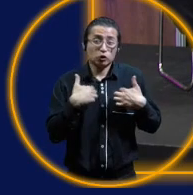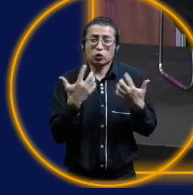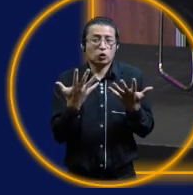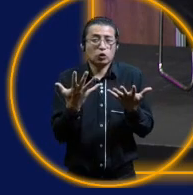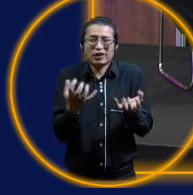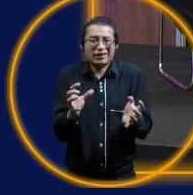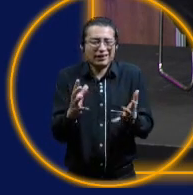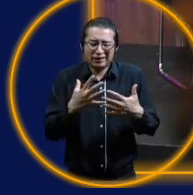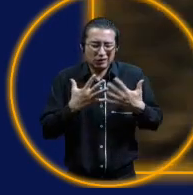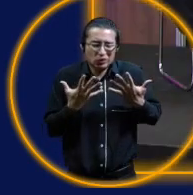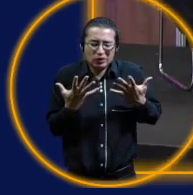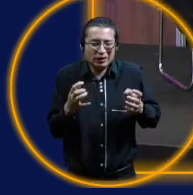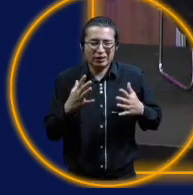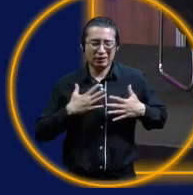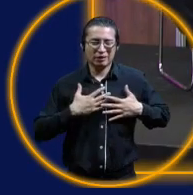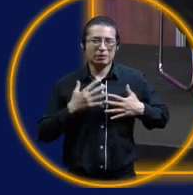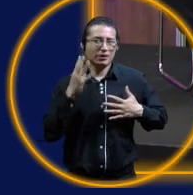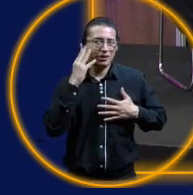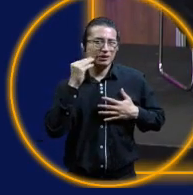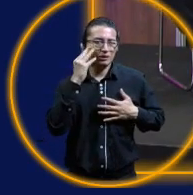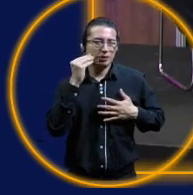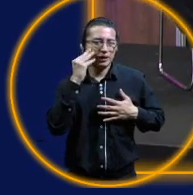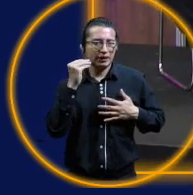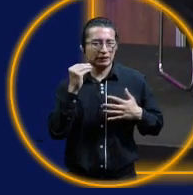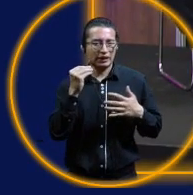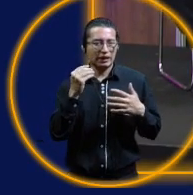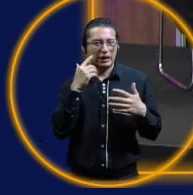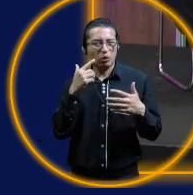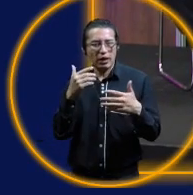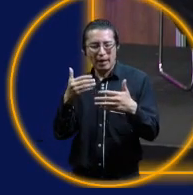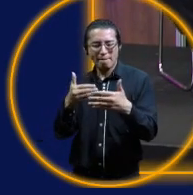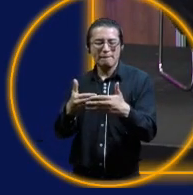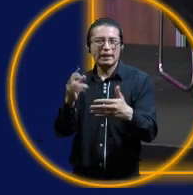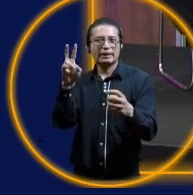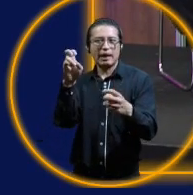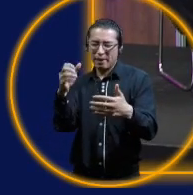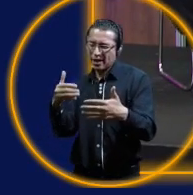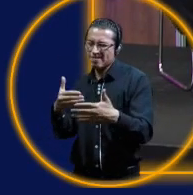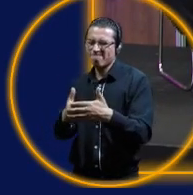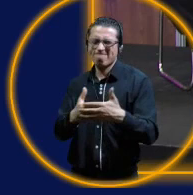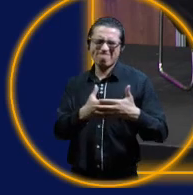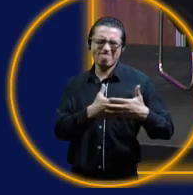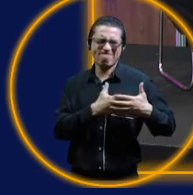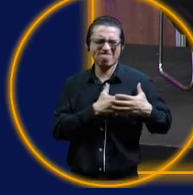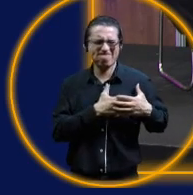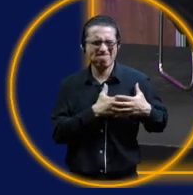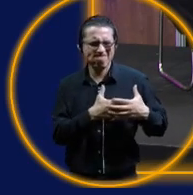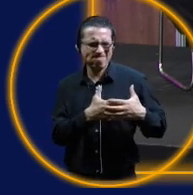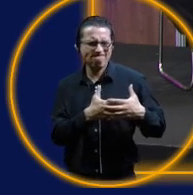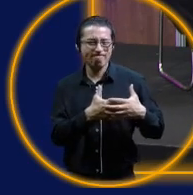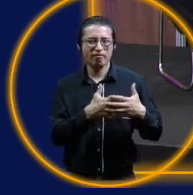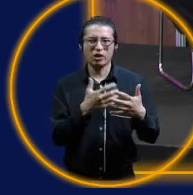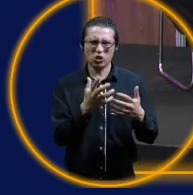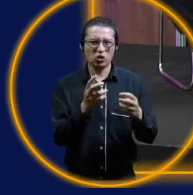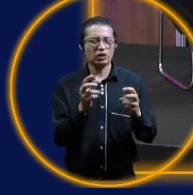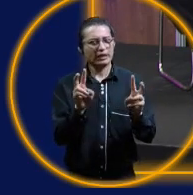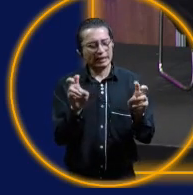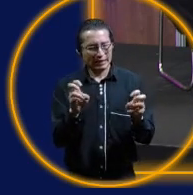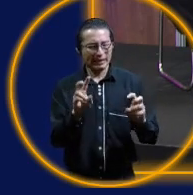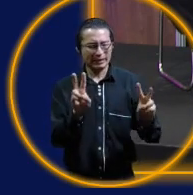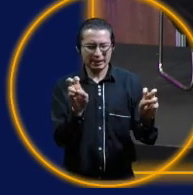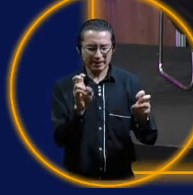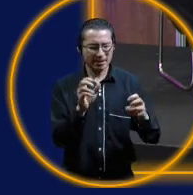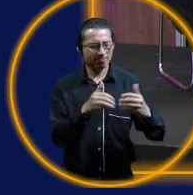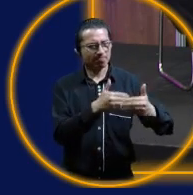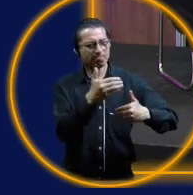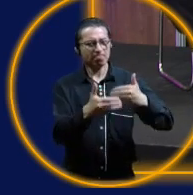like having all of this, all of myself like in this work and putting it out and it feeling missed.